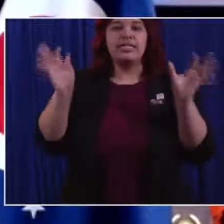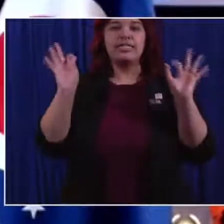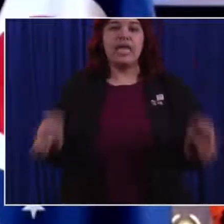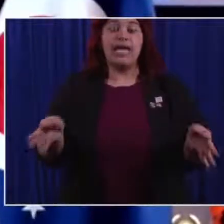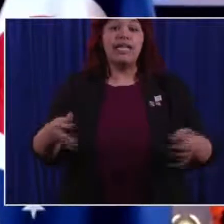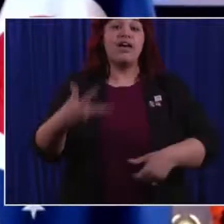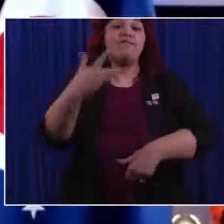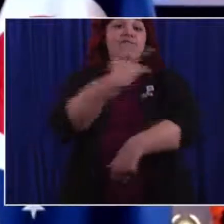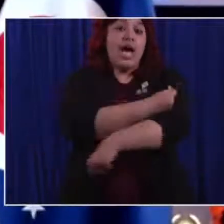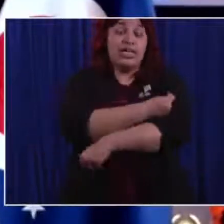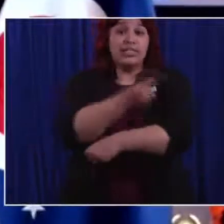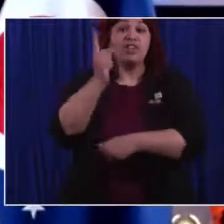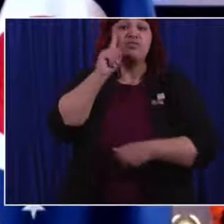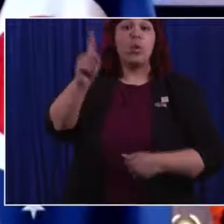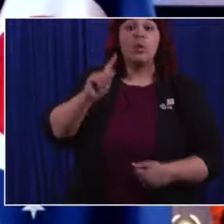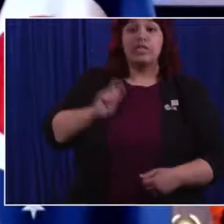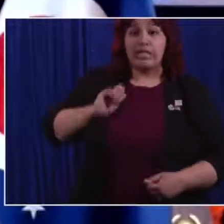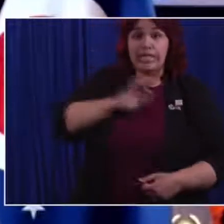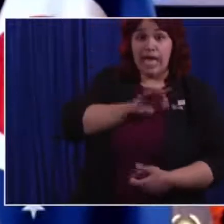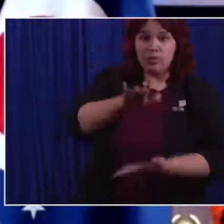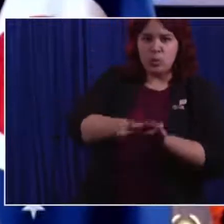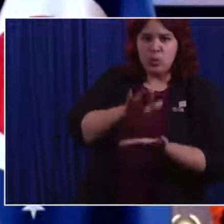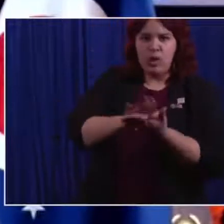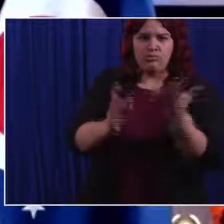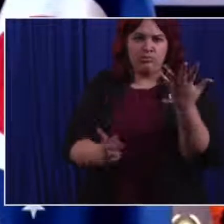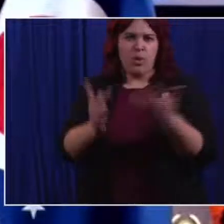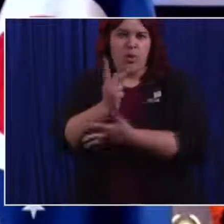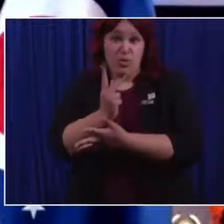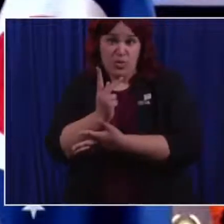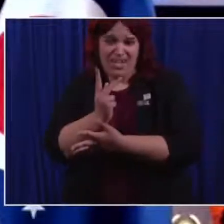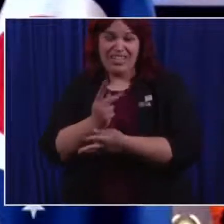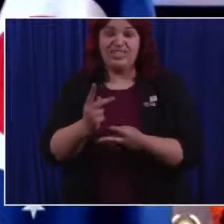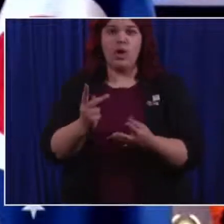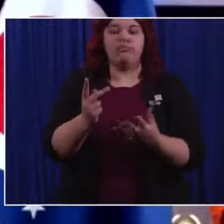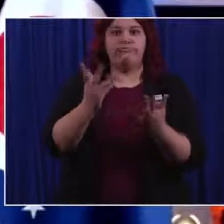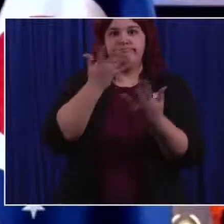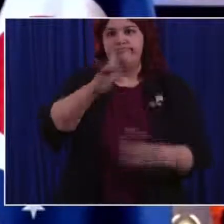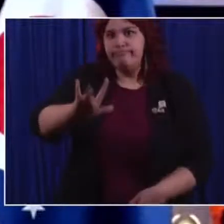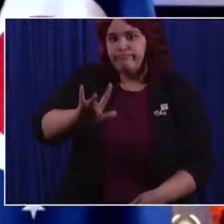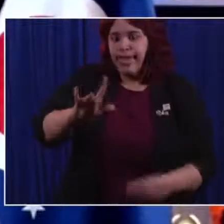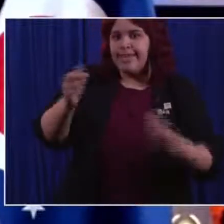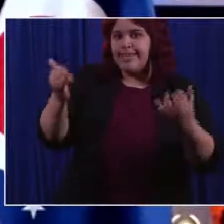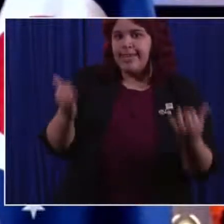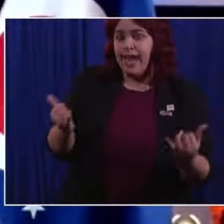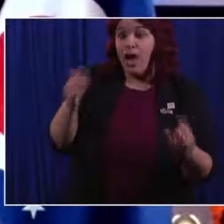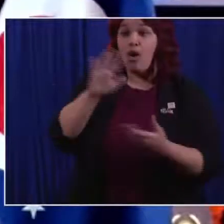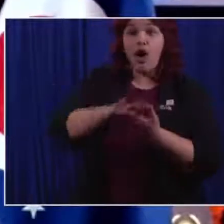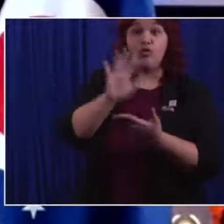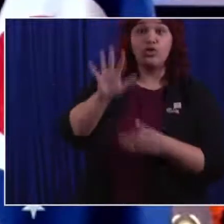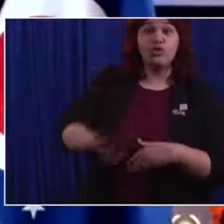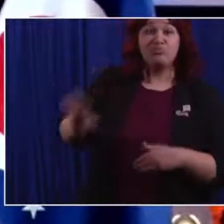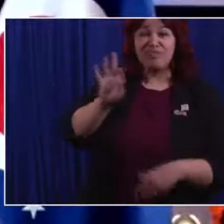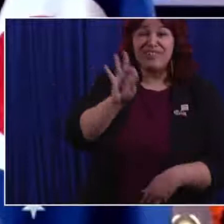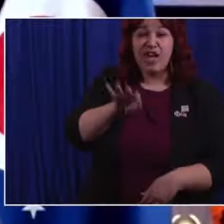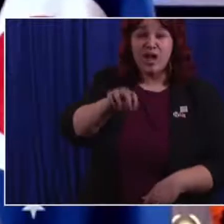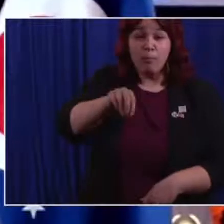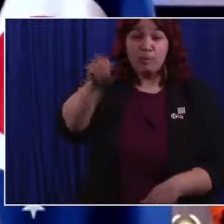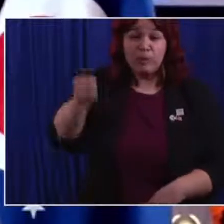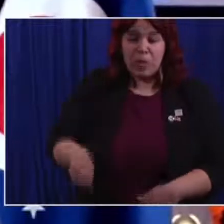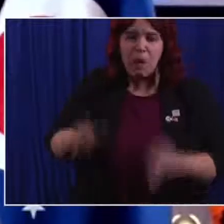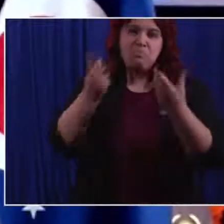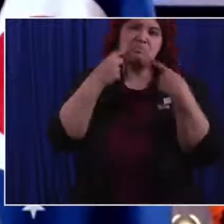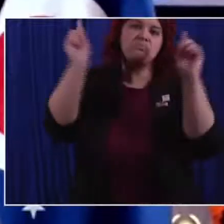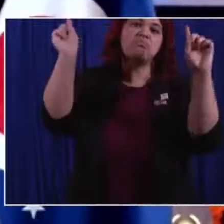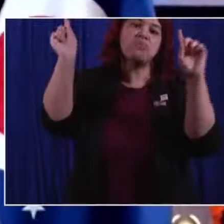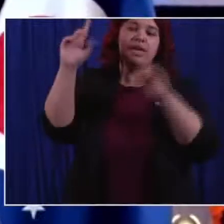today, 99% of our schools in the state are back for in-person education. We know that I just read in the